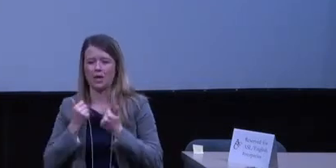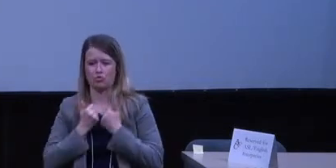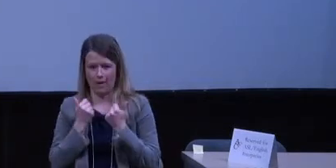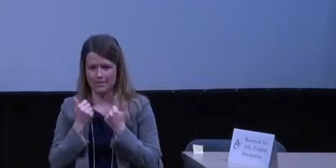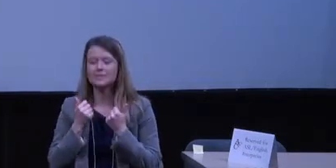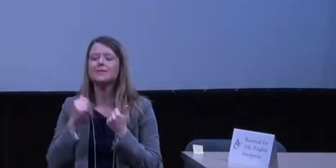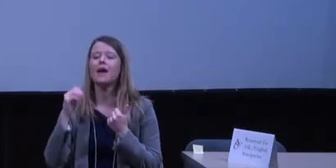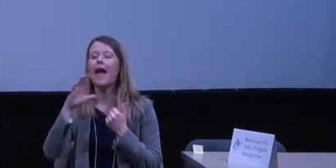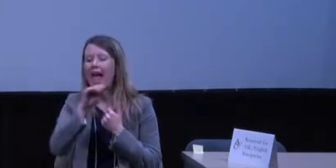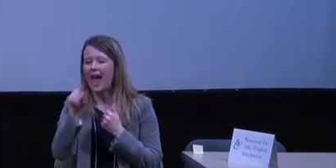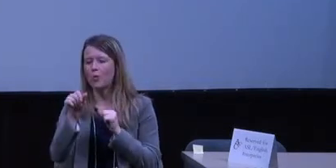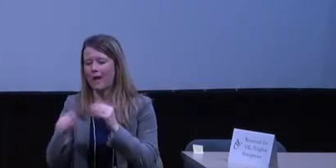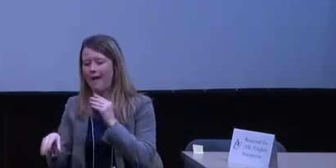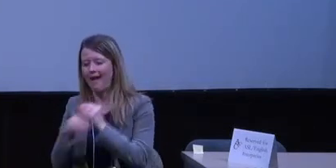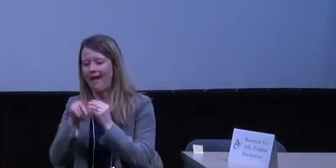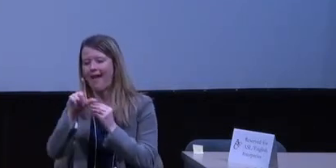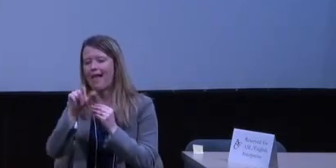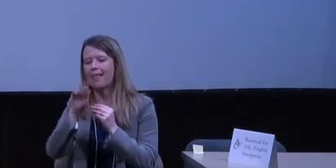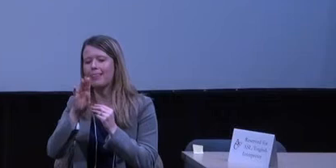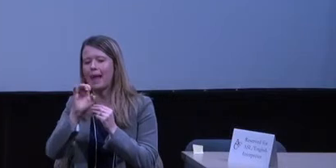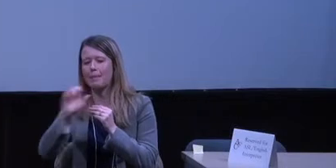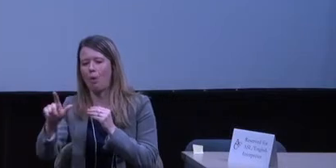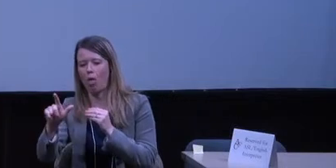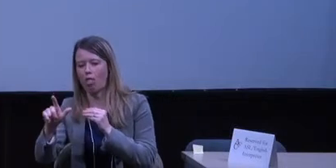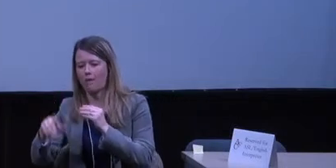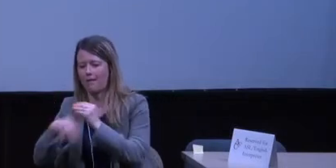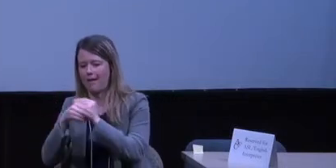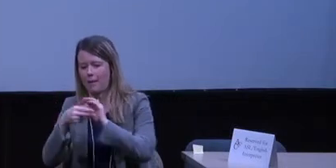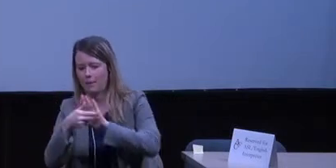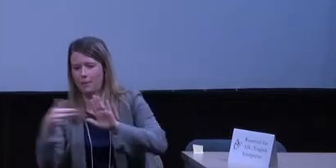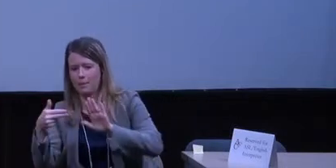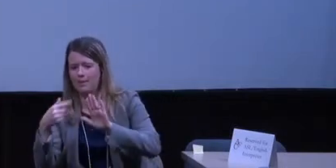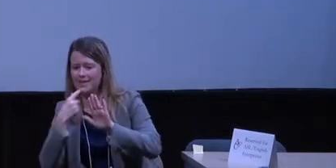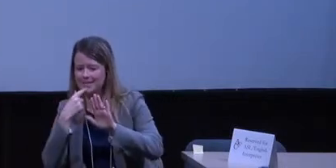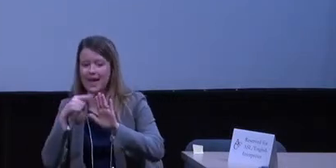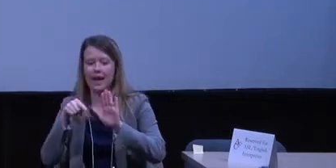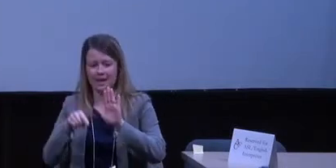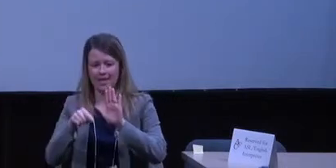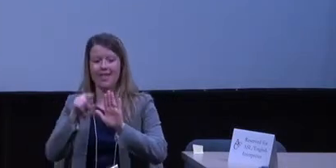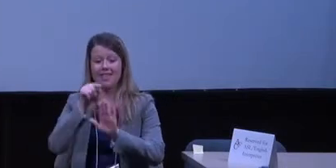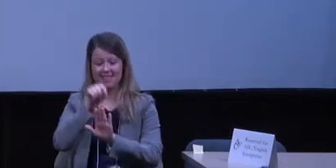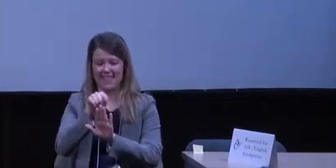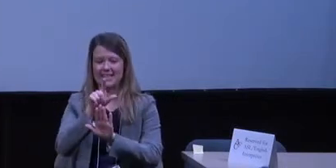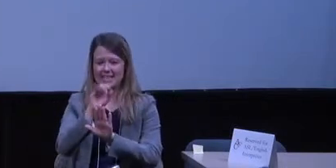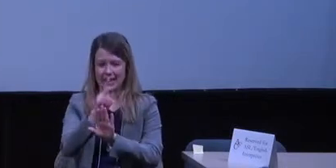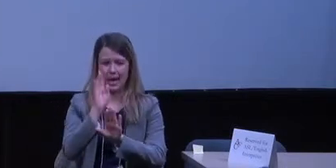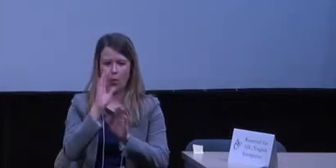a label so that it says, I'm going to astrophysics, instead of